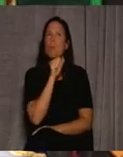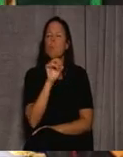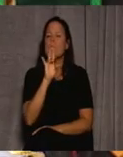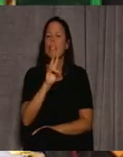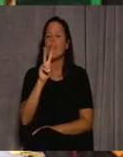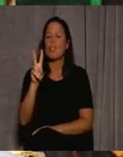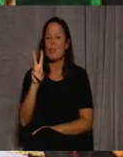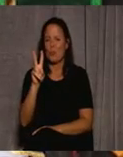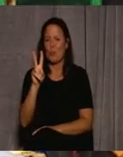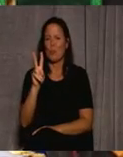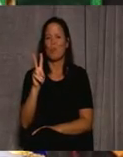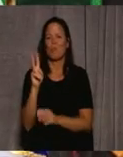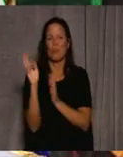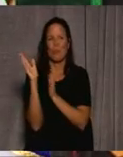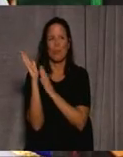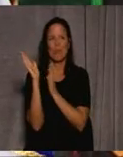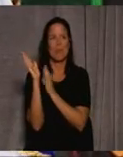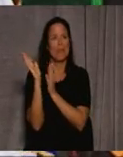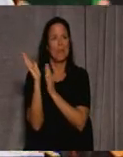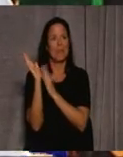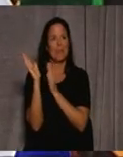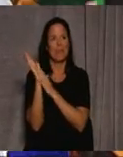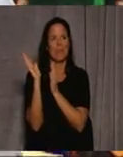72 years old.